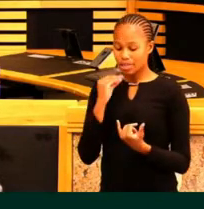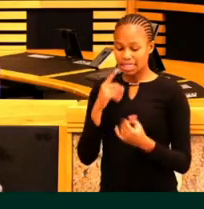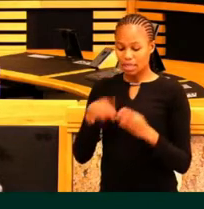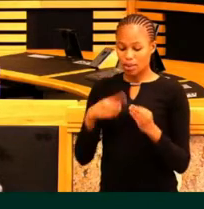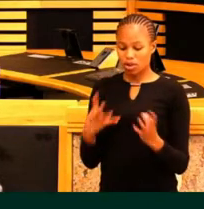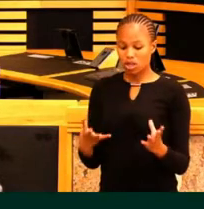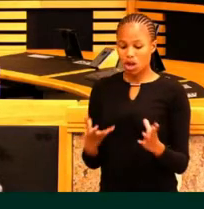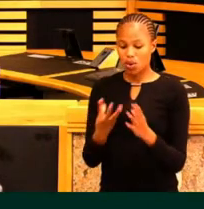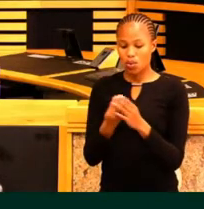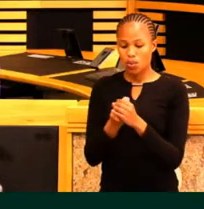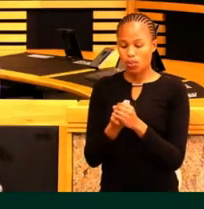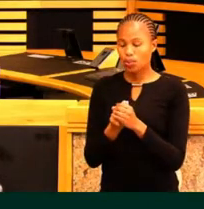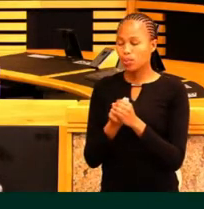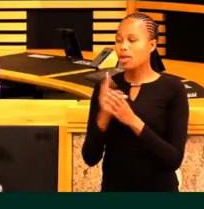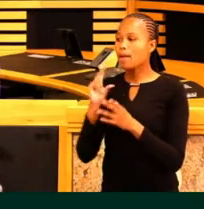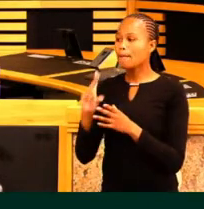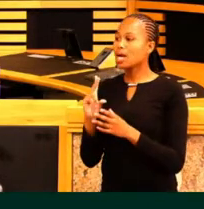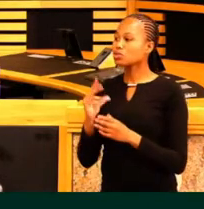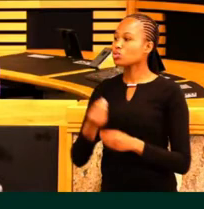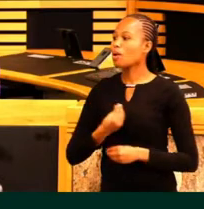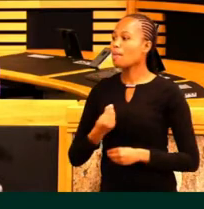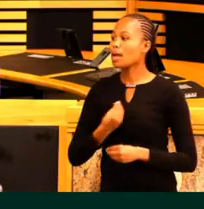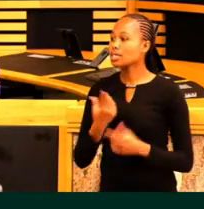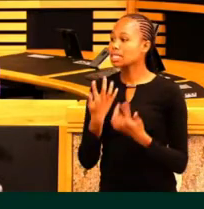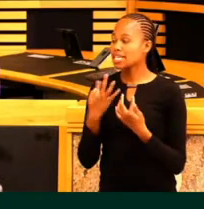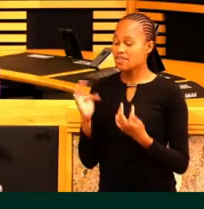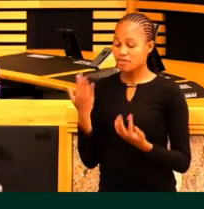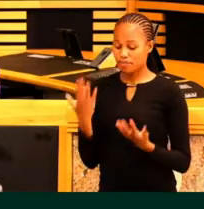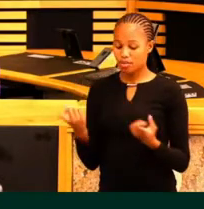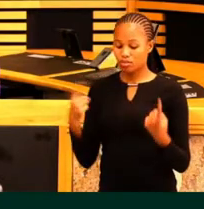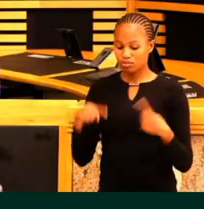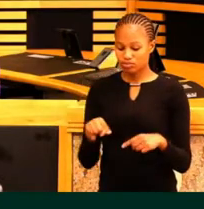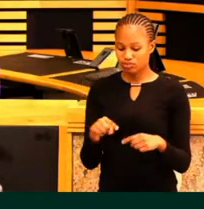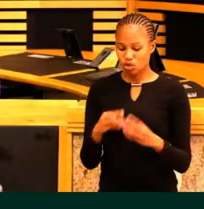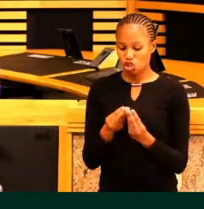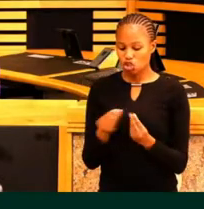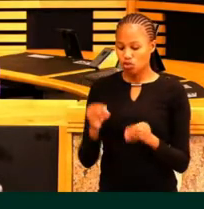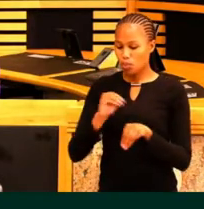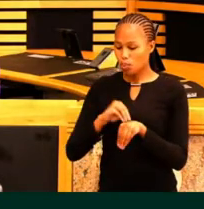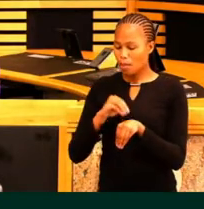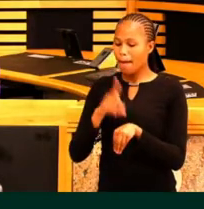because if you are to solve a problem